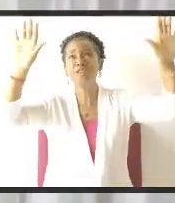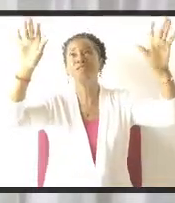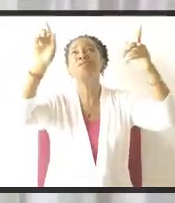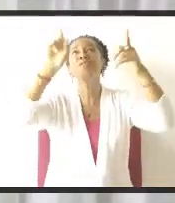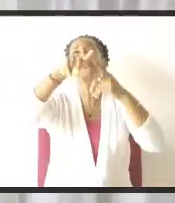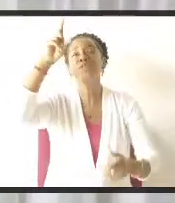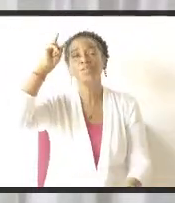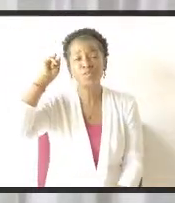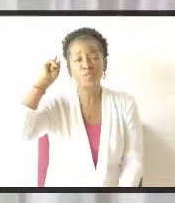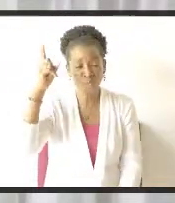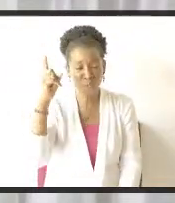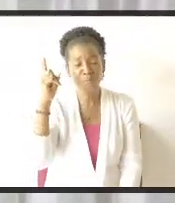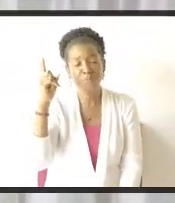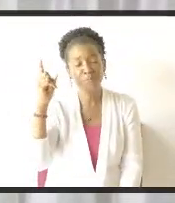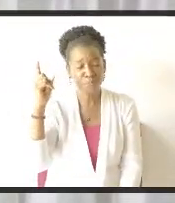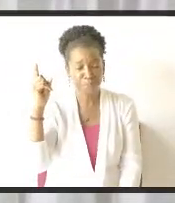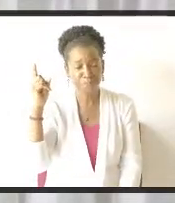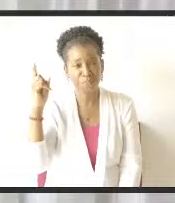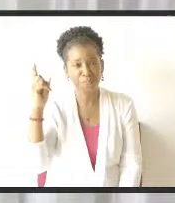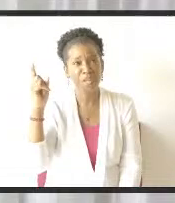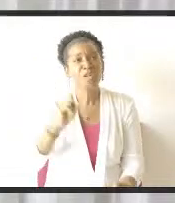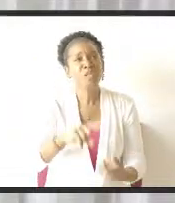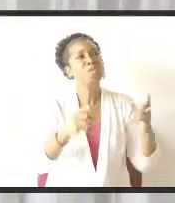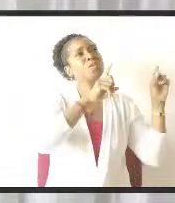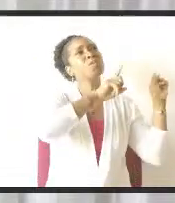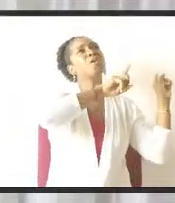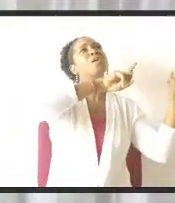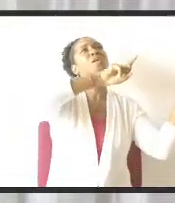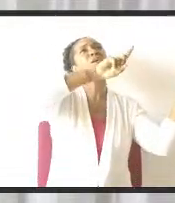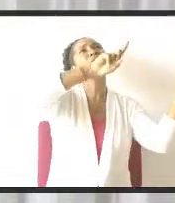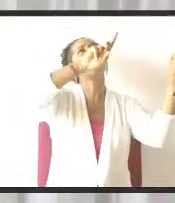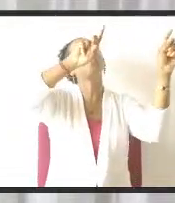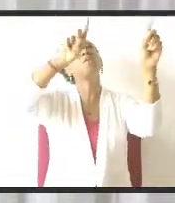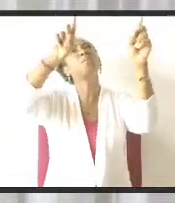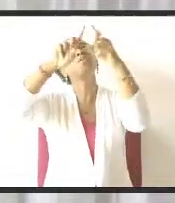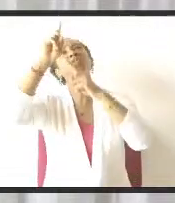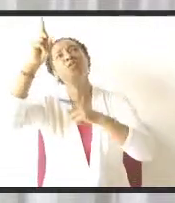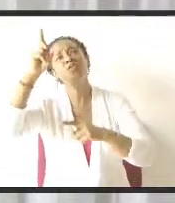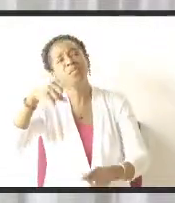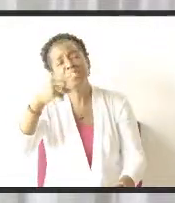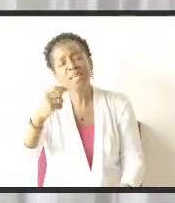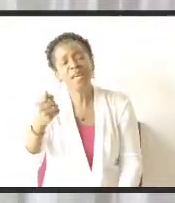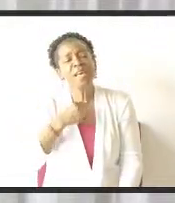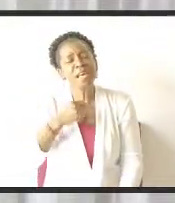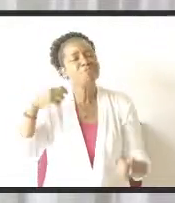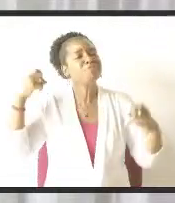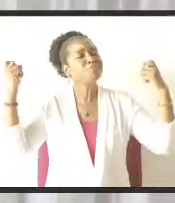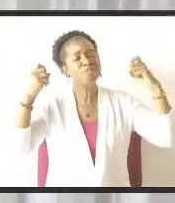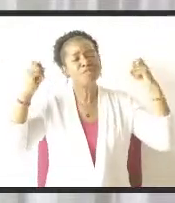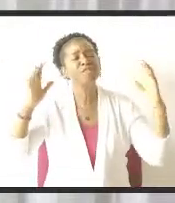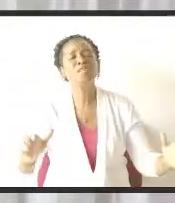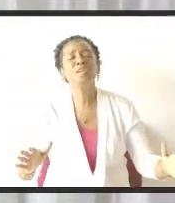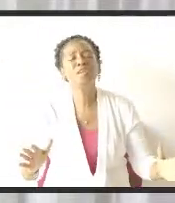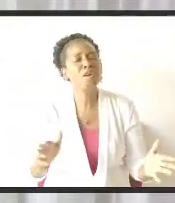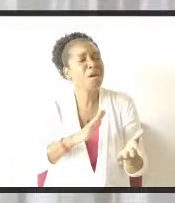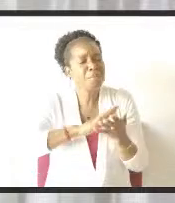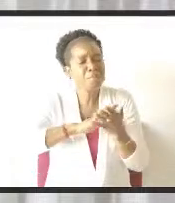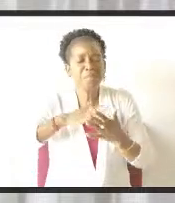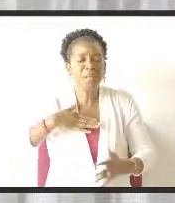ourselves to you. To come to you, Almighty God, and say, I'm a sinner, O Lord. Please forgive